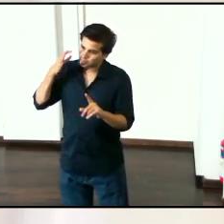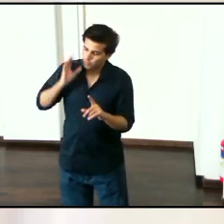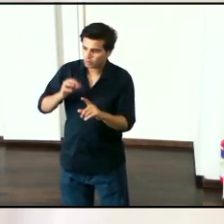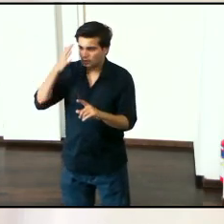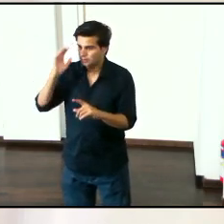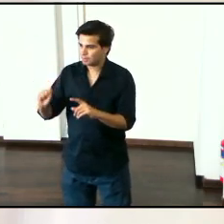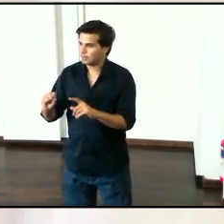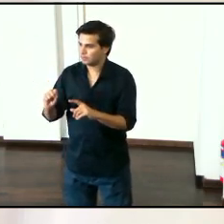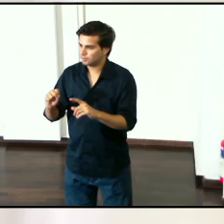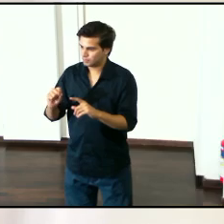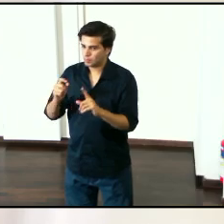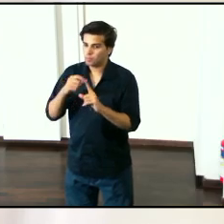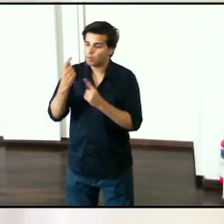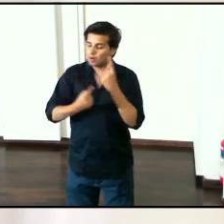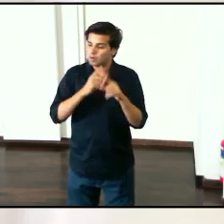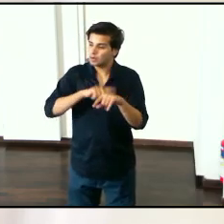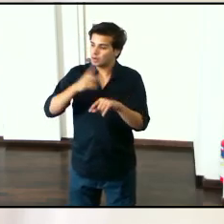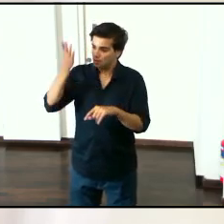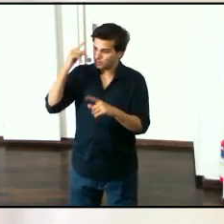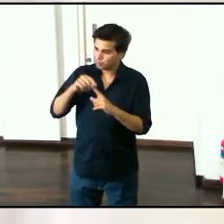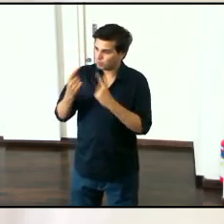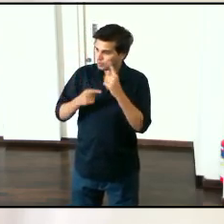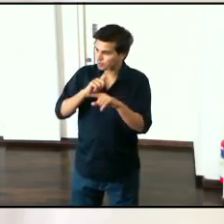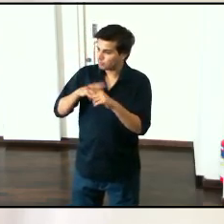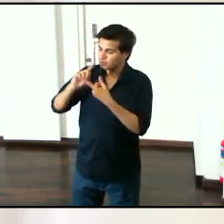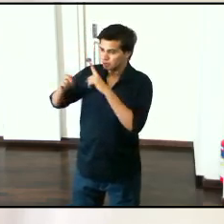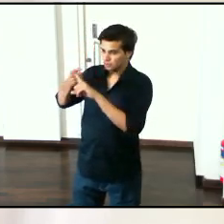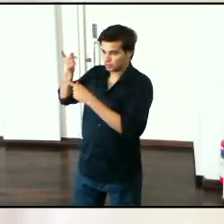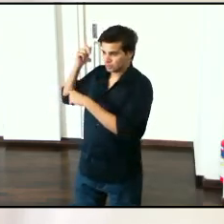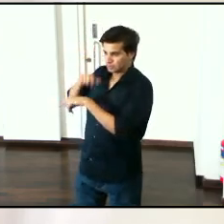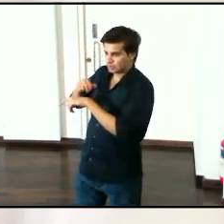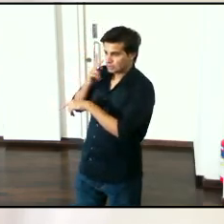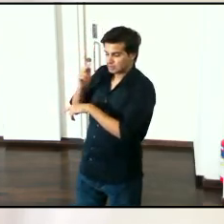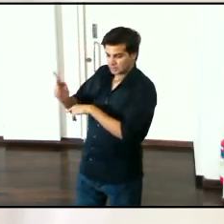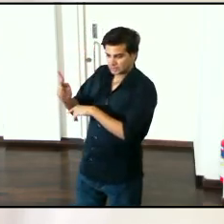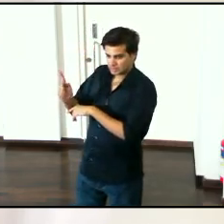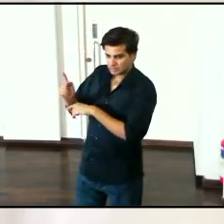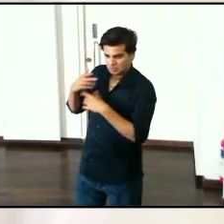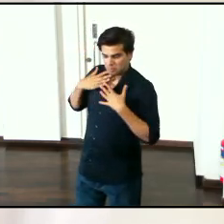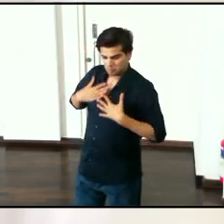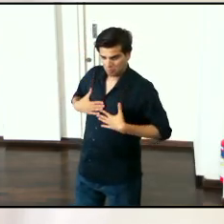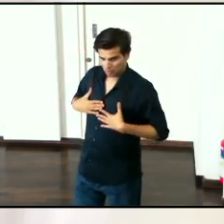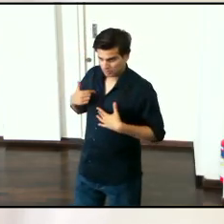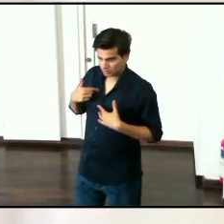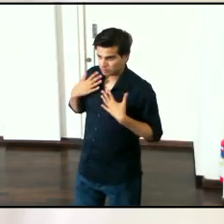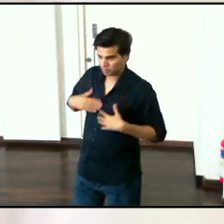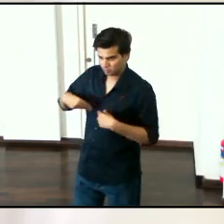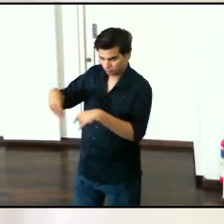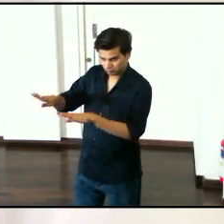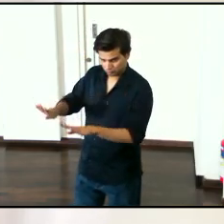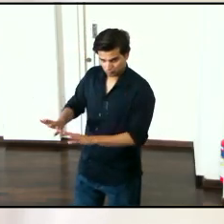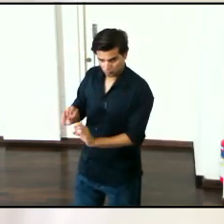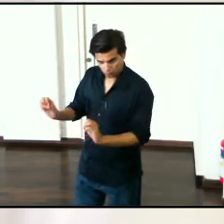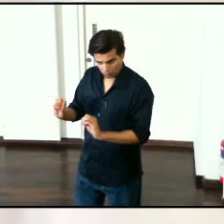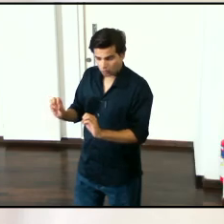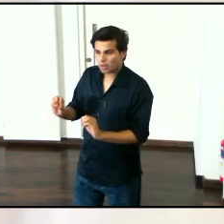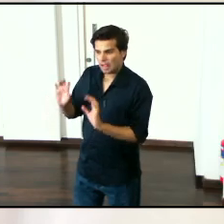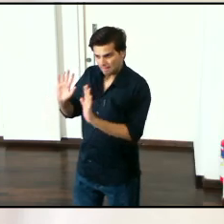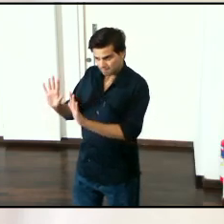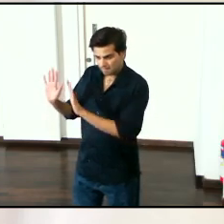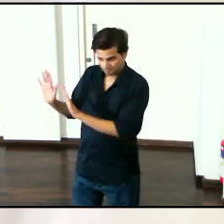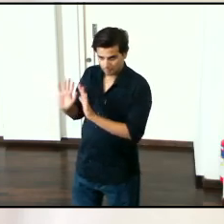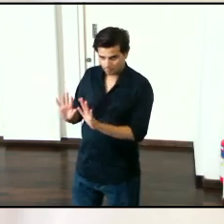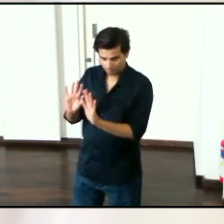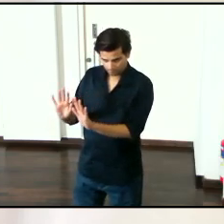at a political time in this country's history, where it's not that bodies are not on the ground. It's not that there